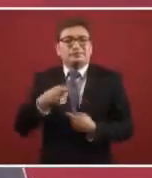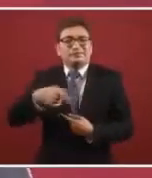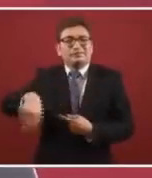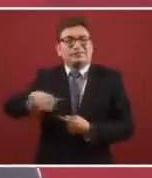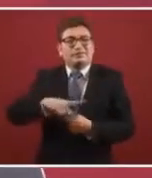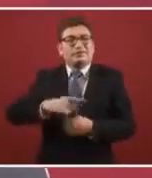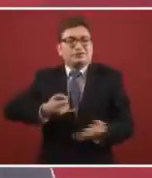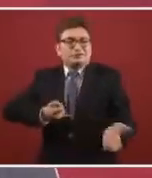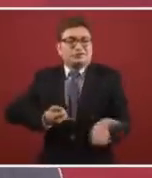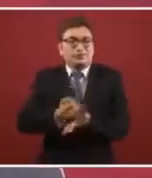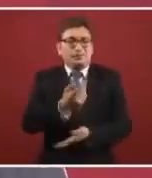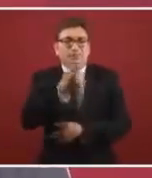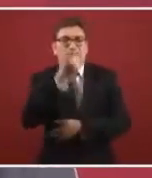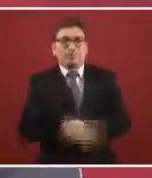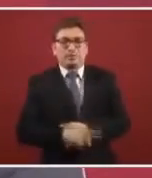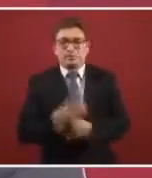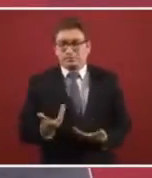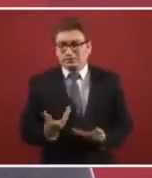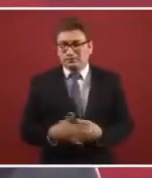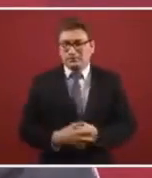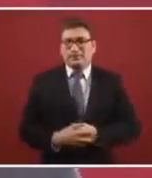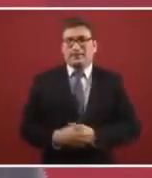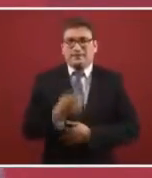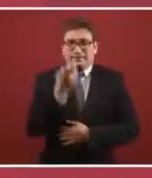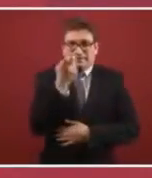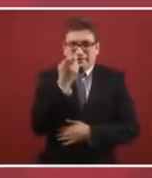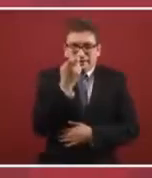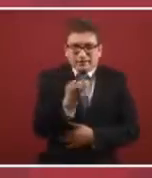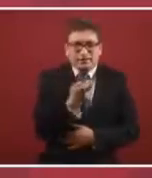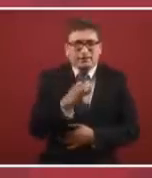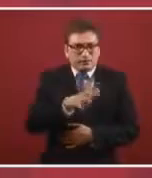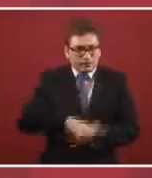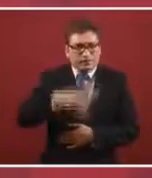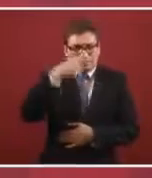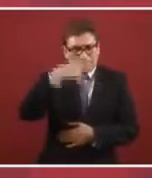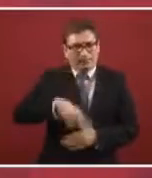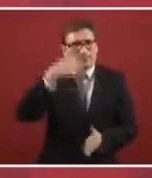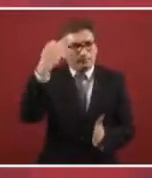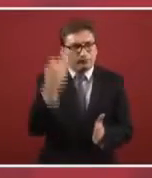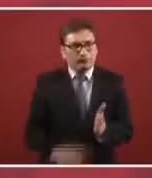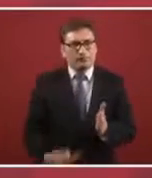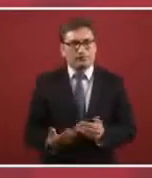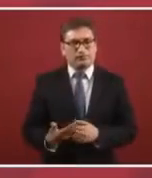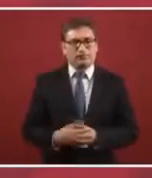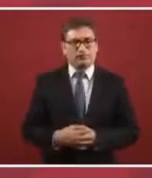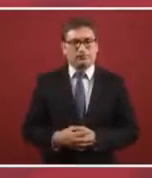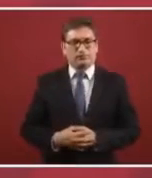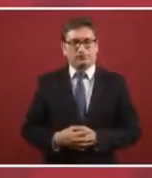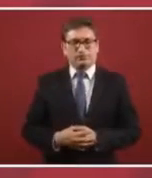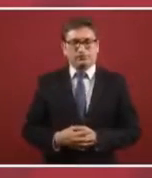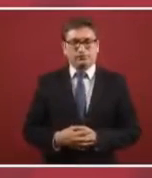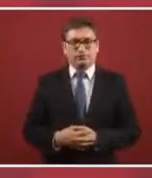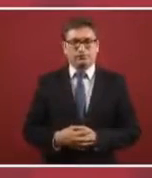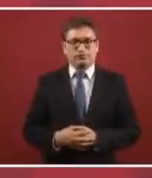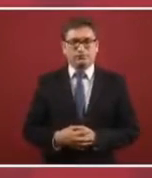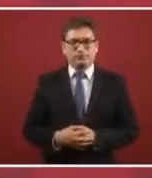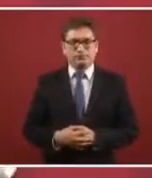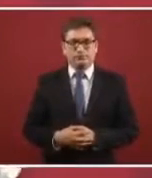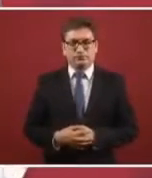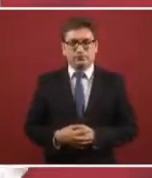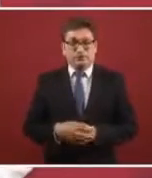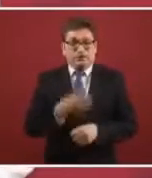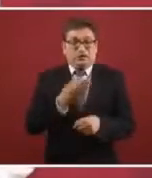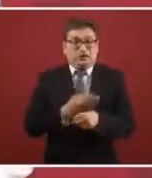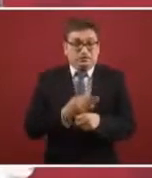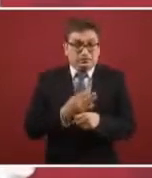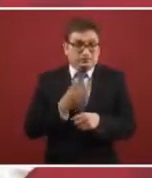Entonces, decide. Eso también nos hace falta. And that is also what Y we está need, allí, and it is there. Detenido.